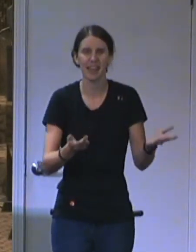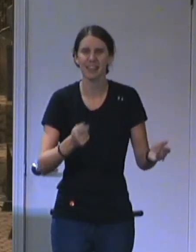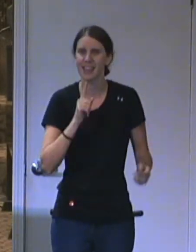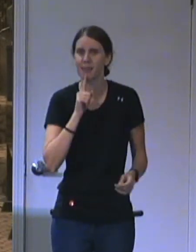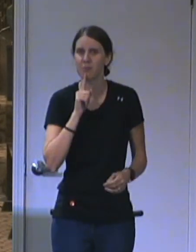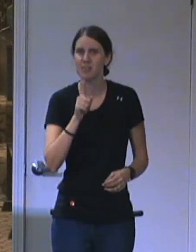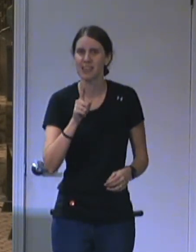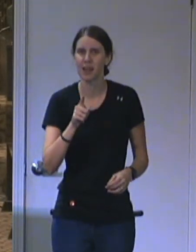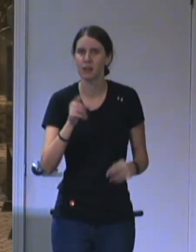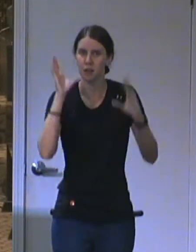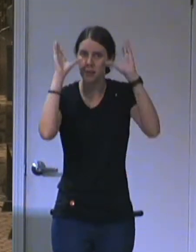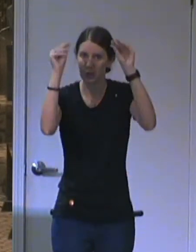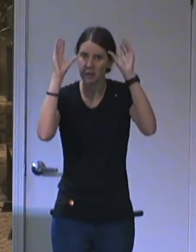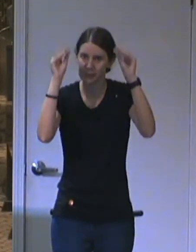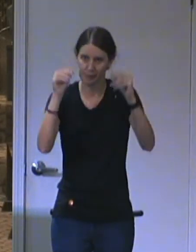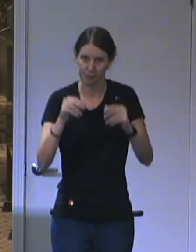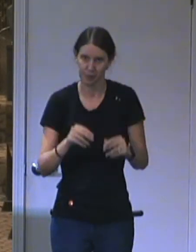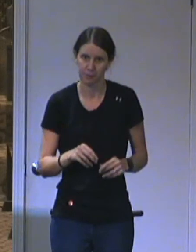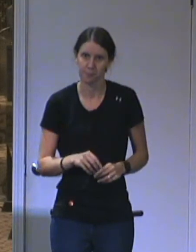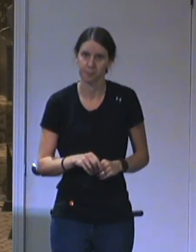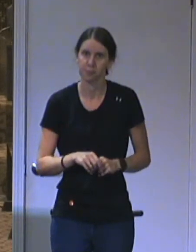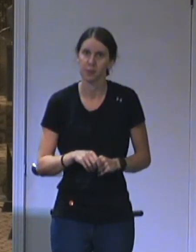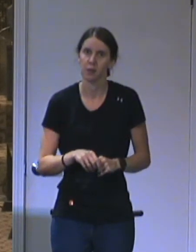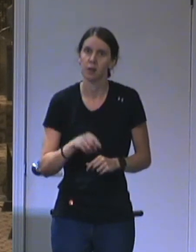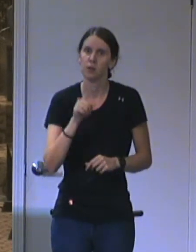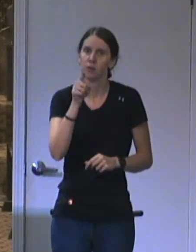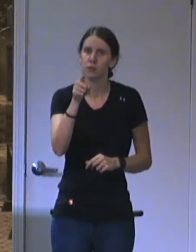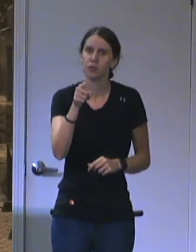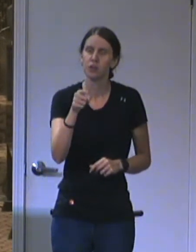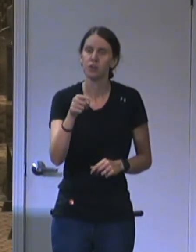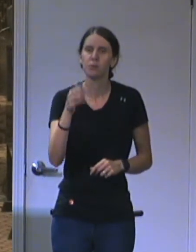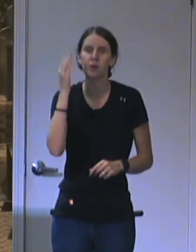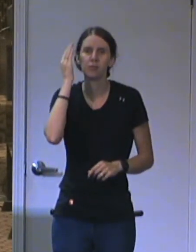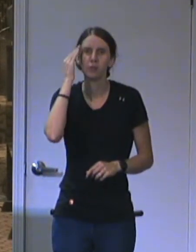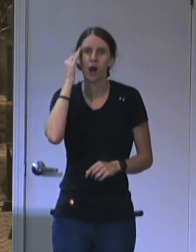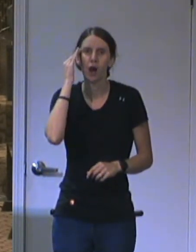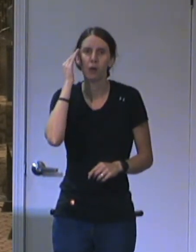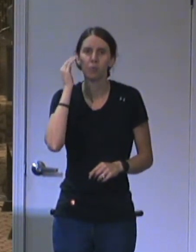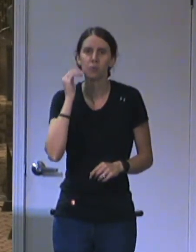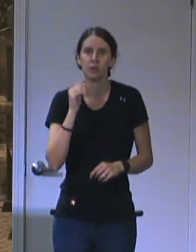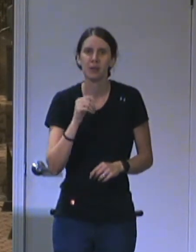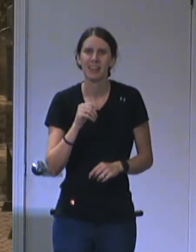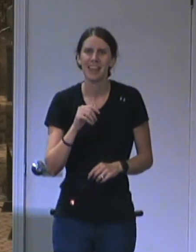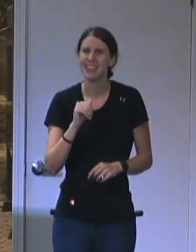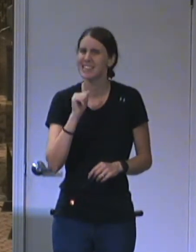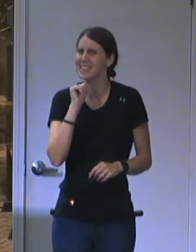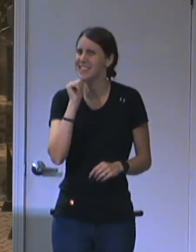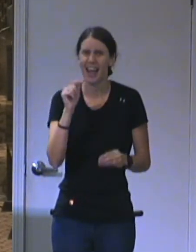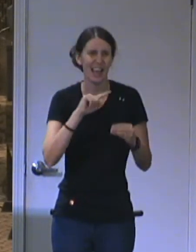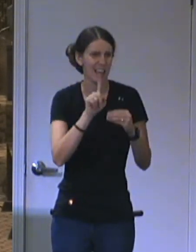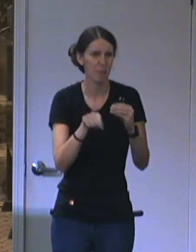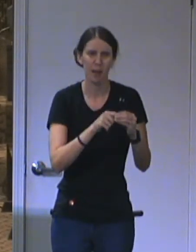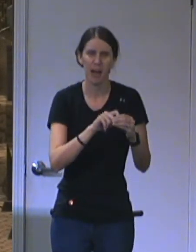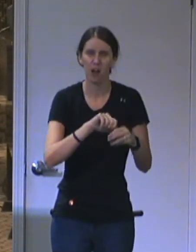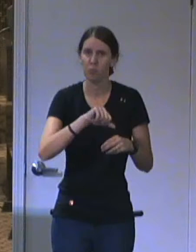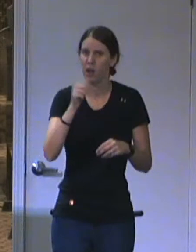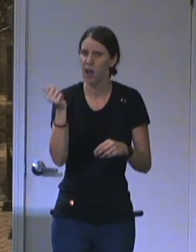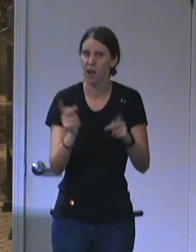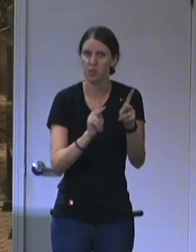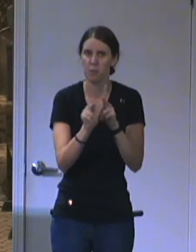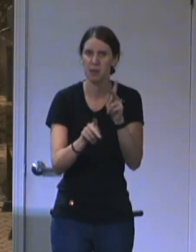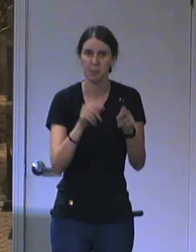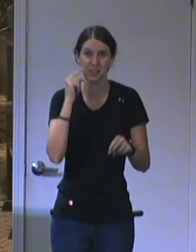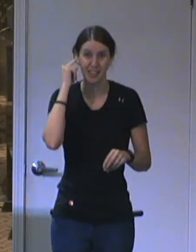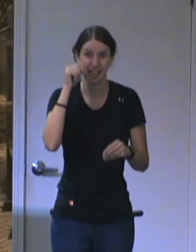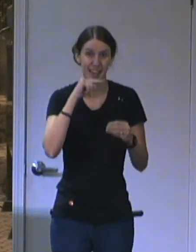about is so that you will realize it's not about what people think of you, even though that's part of our testimony, and we